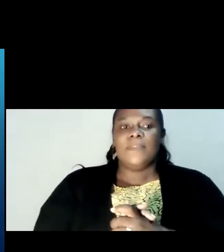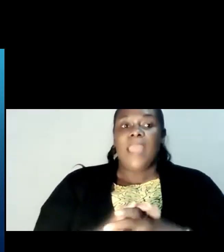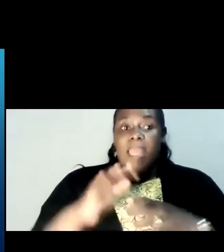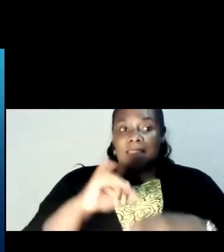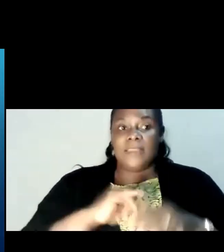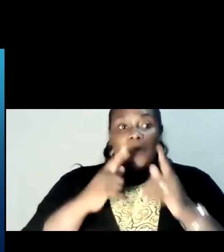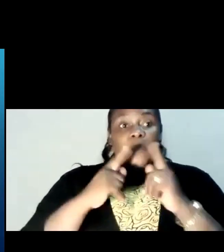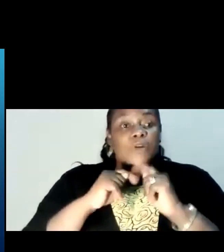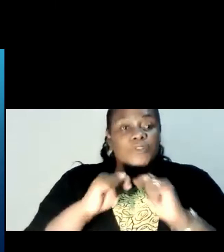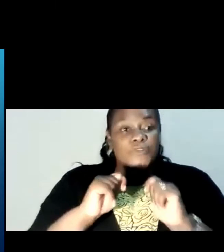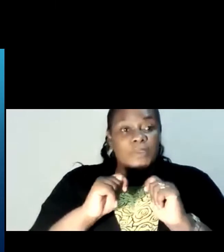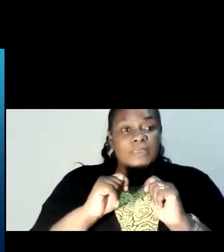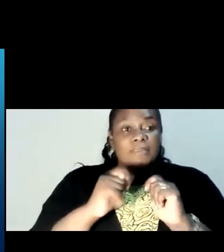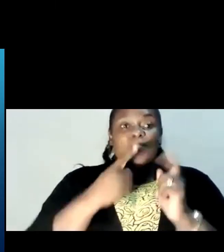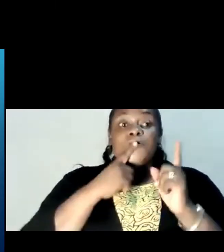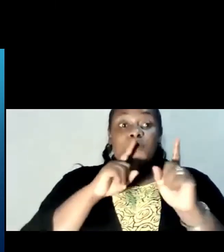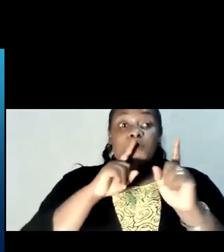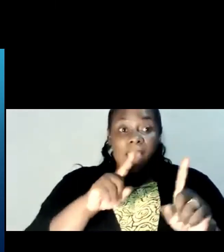your questions.